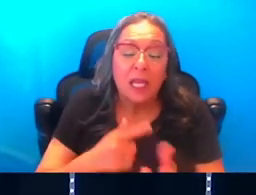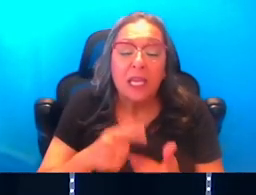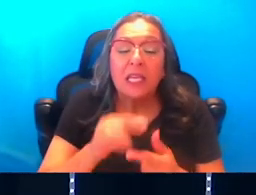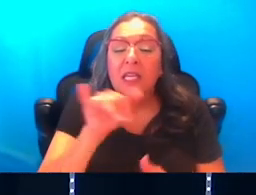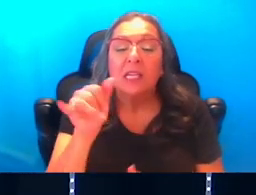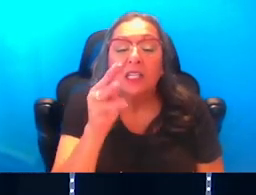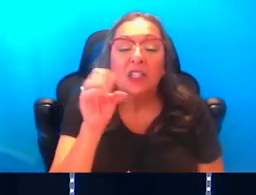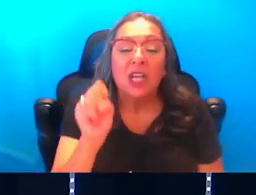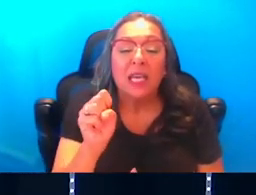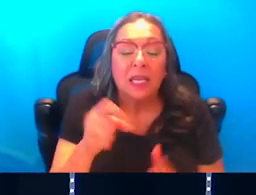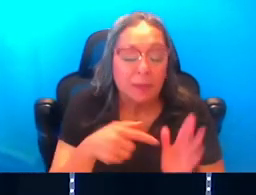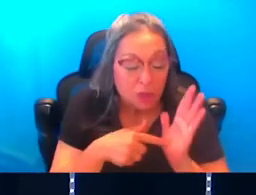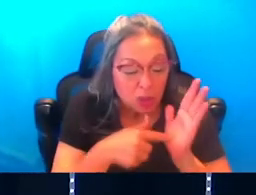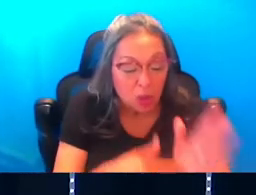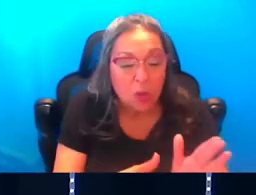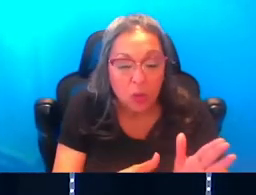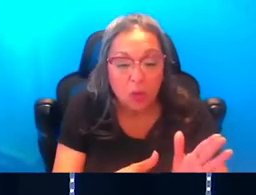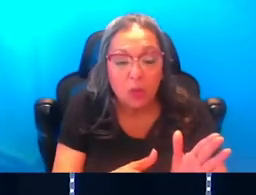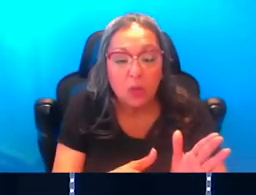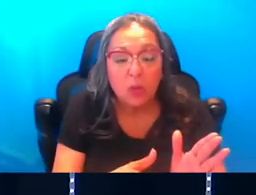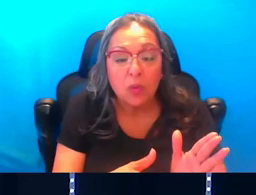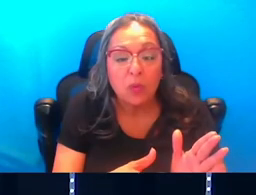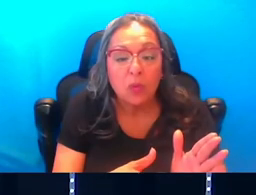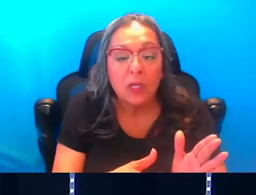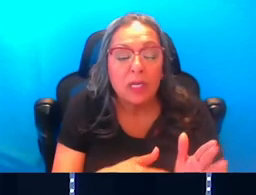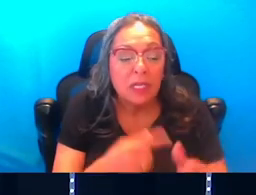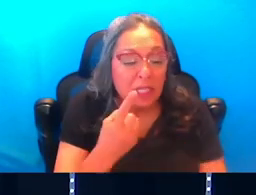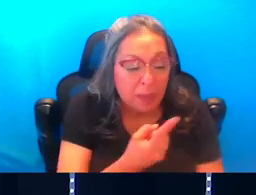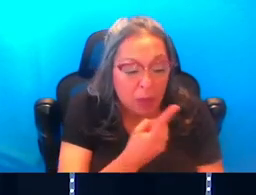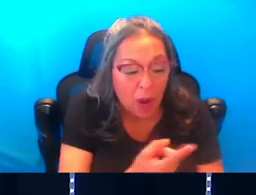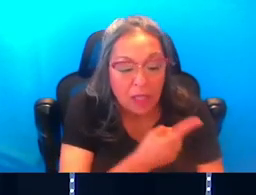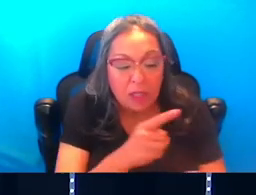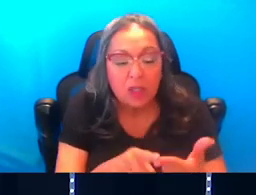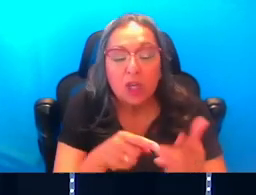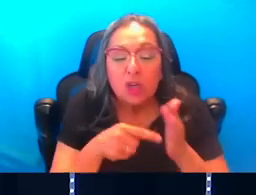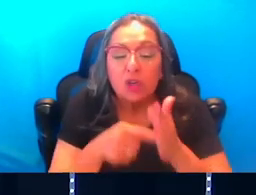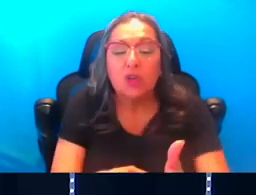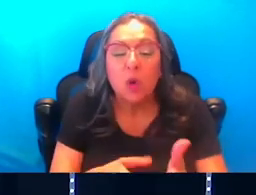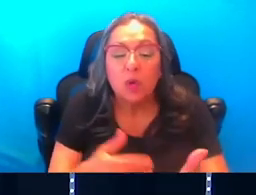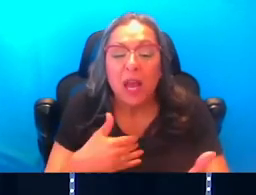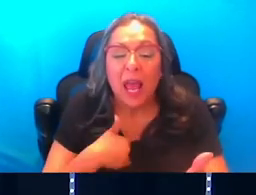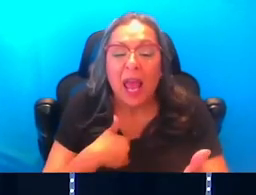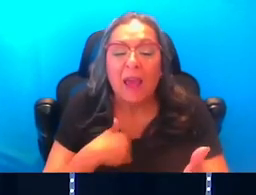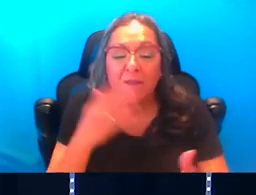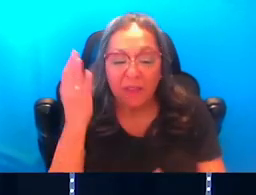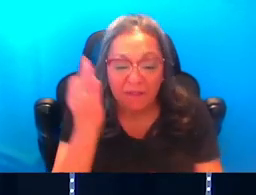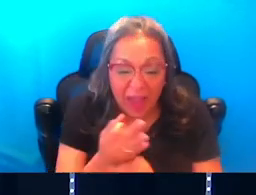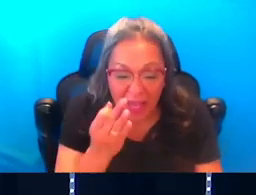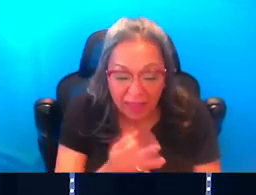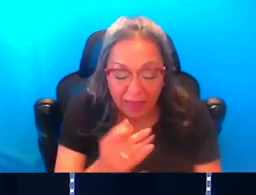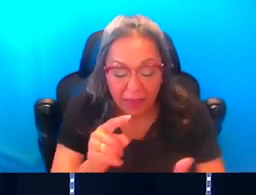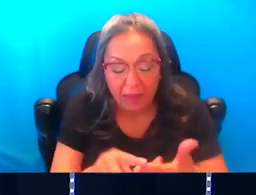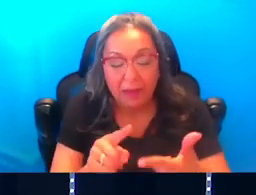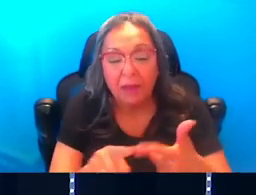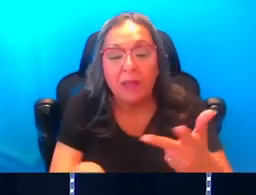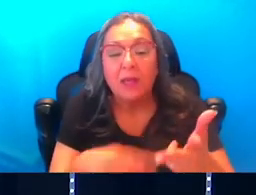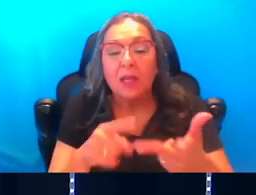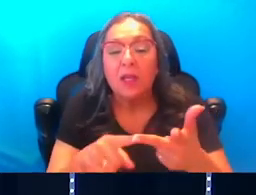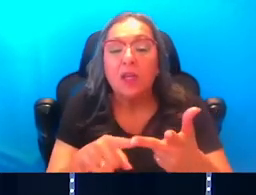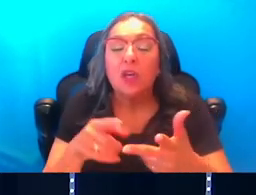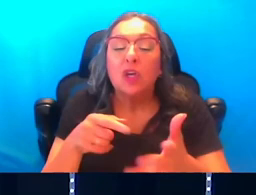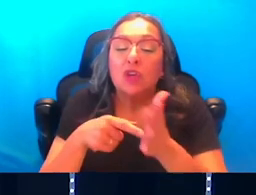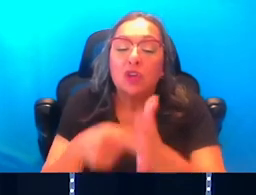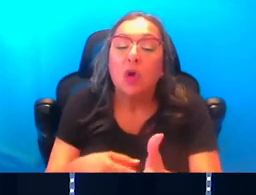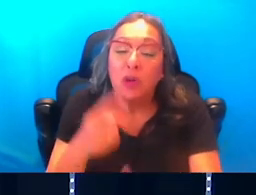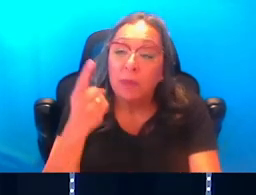We're shown to be righteous. You're shown to have the DNA, the faith. We're shown to be right with God by what we do,